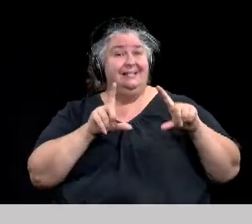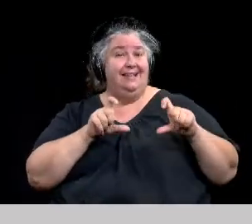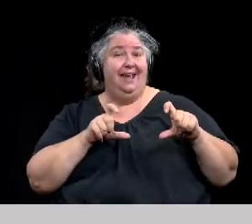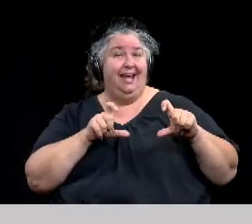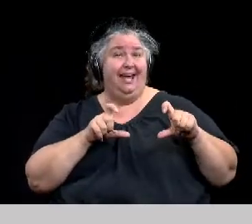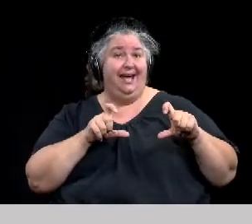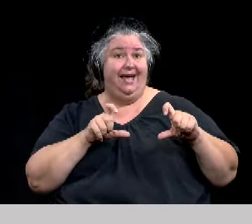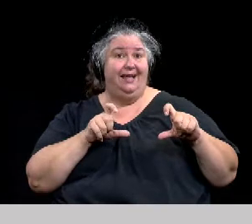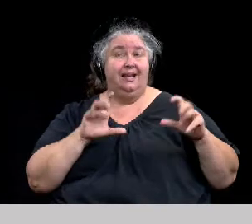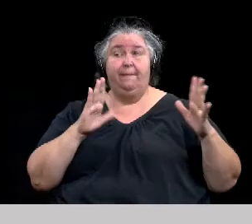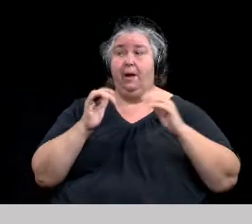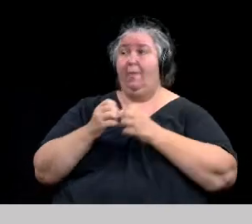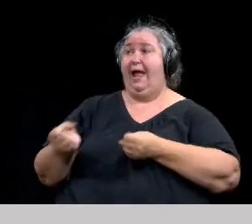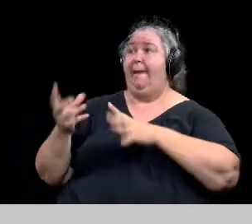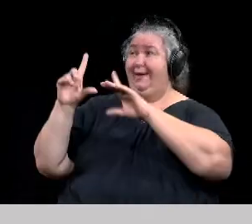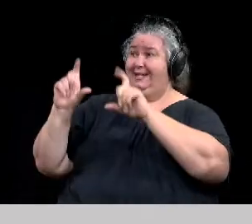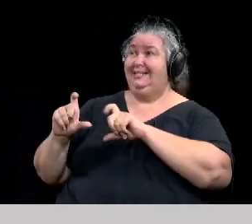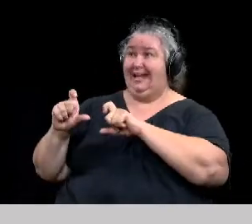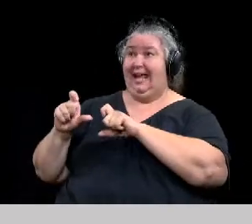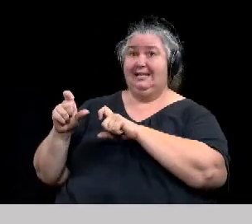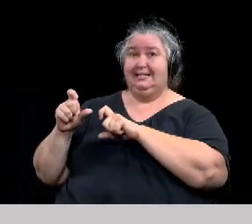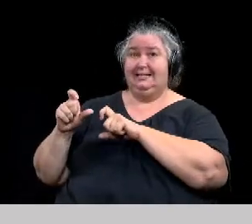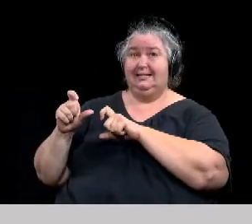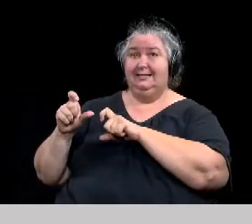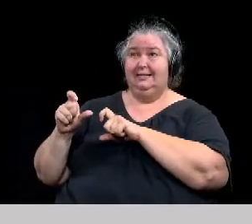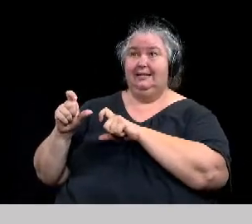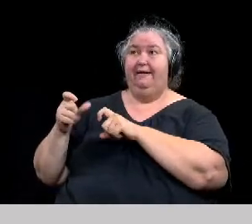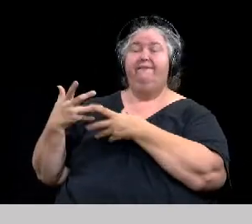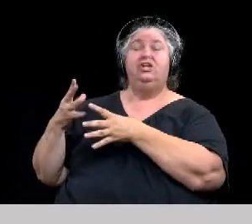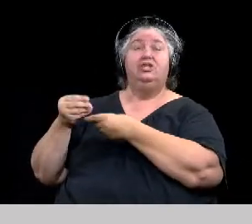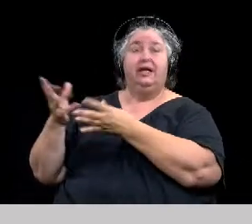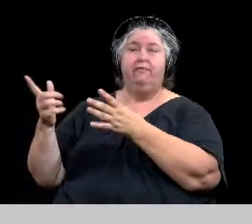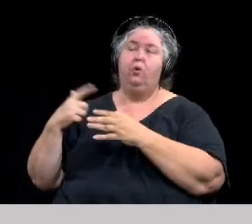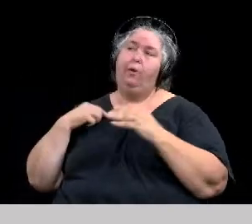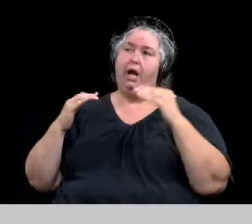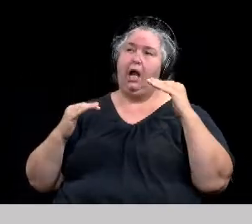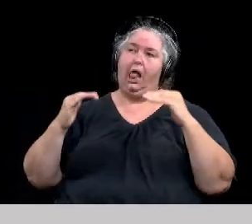been administered. And we've been hovering right around